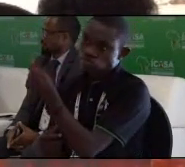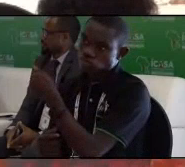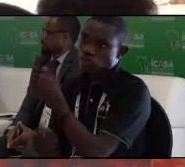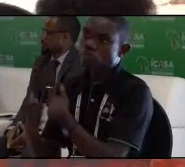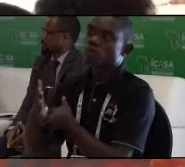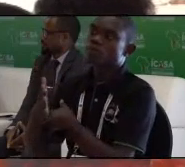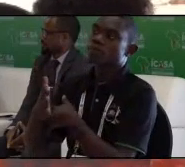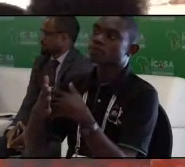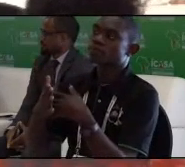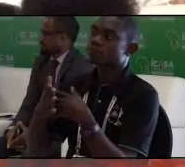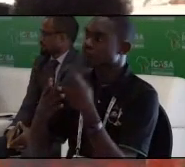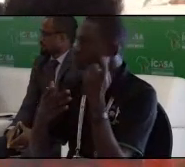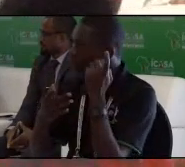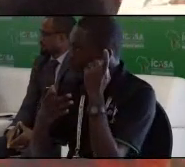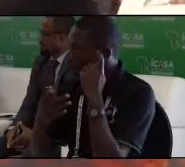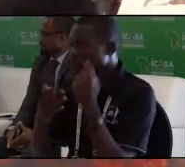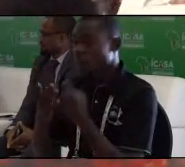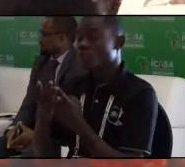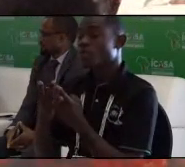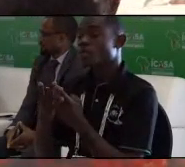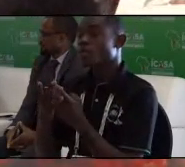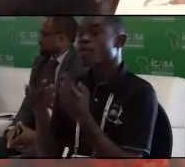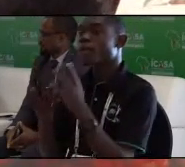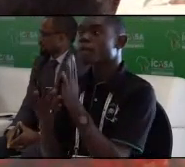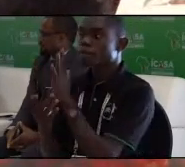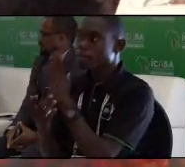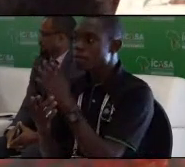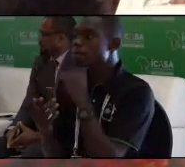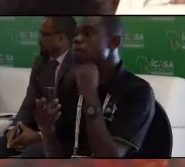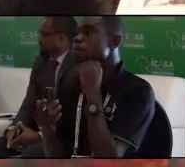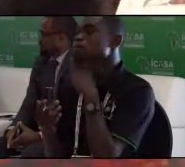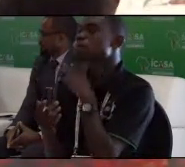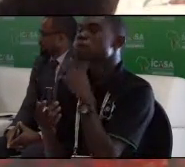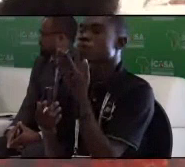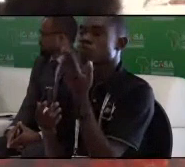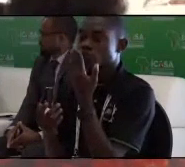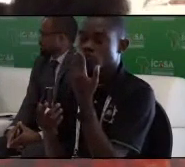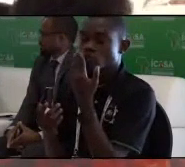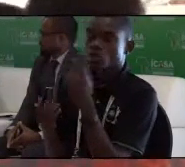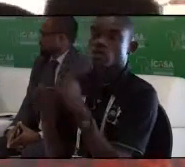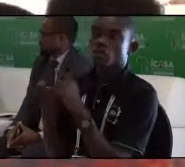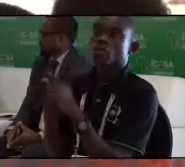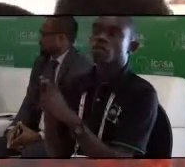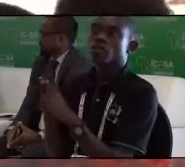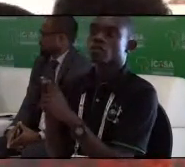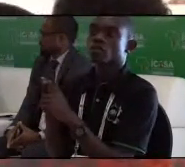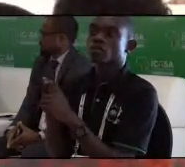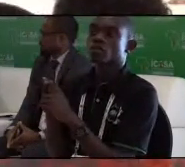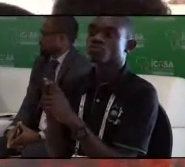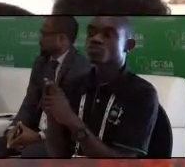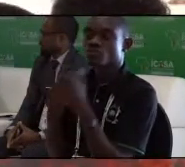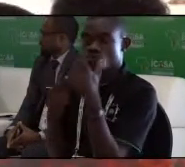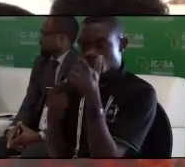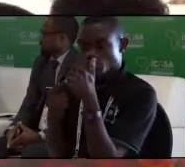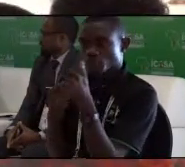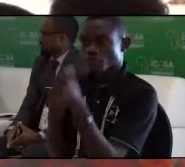requesting for the blood-based test kits, and a lot of the pharmacy, the PPMVs, the community pharmacies, they were